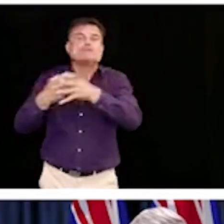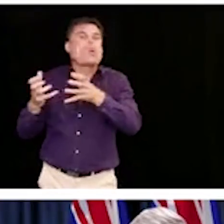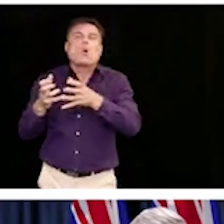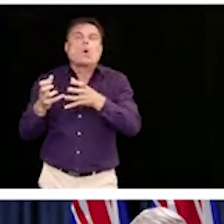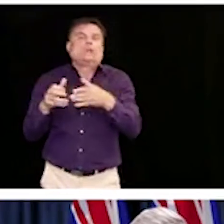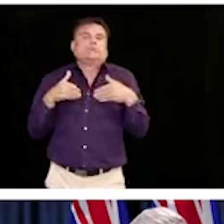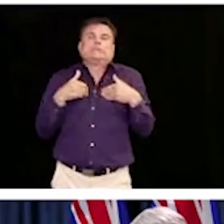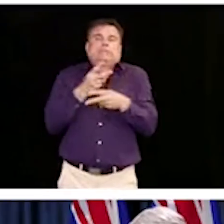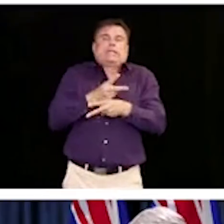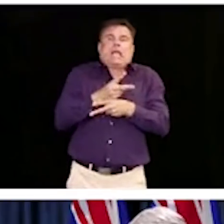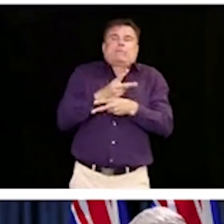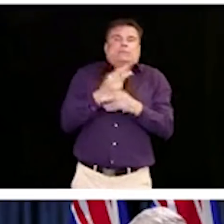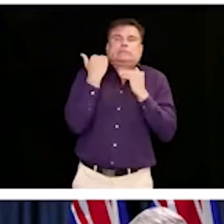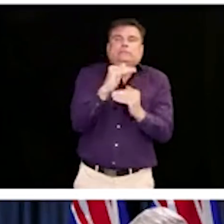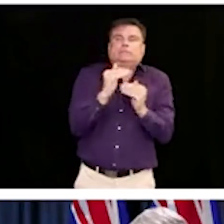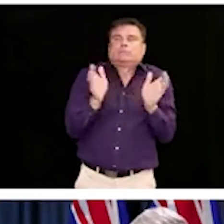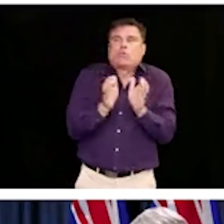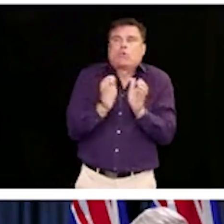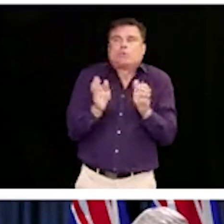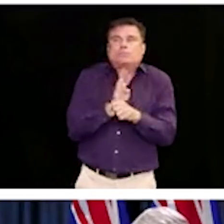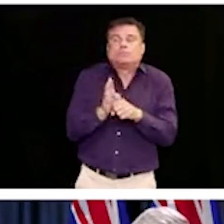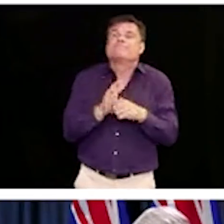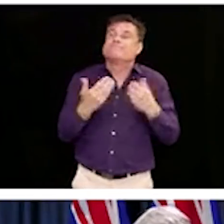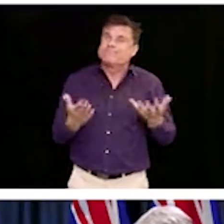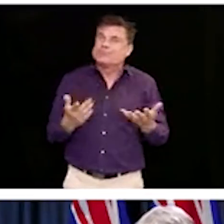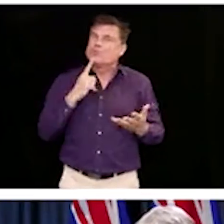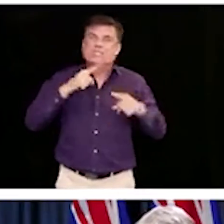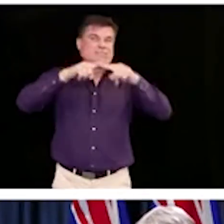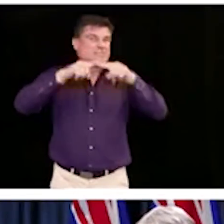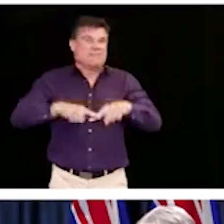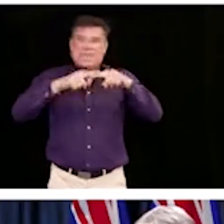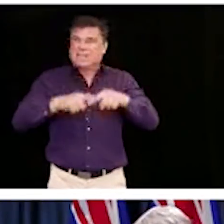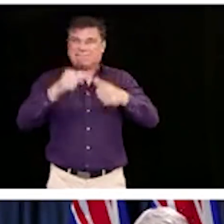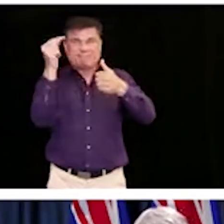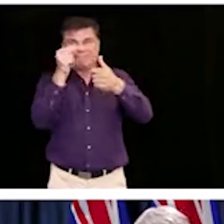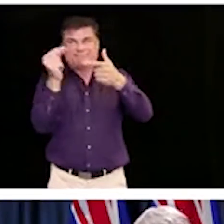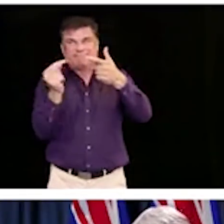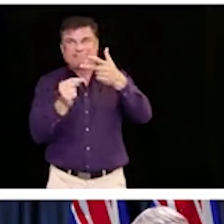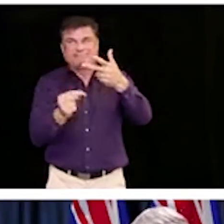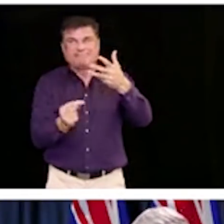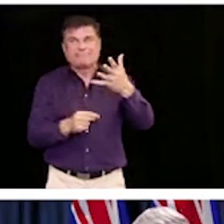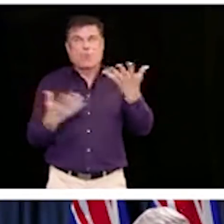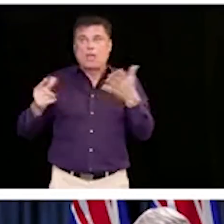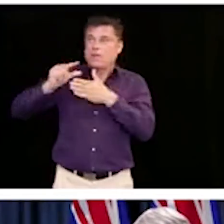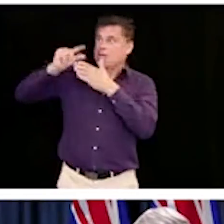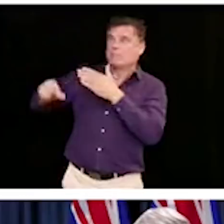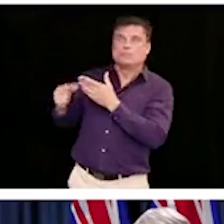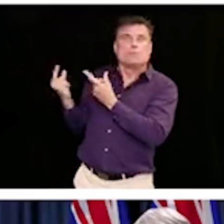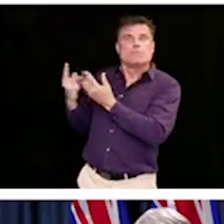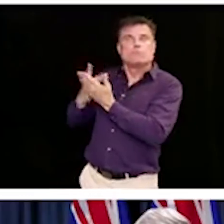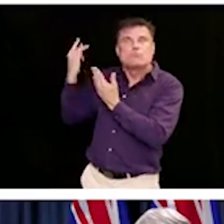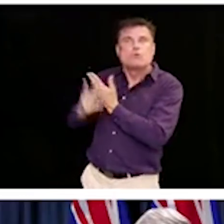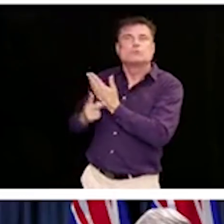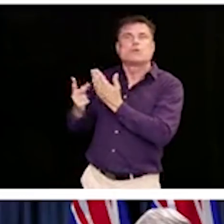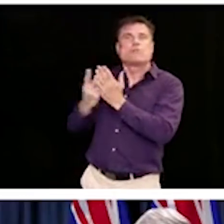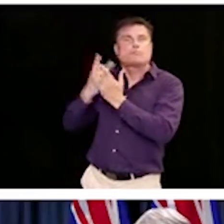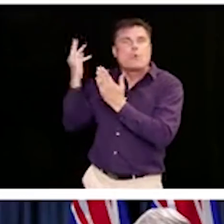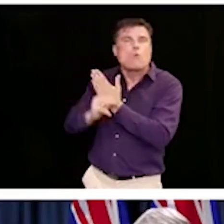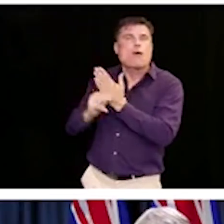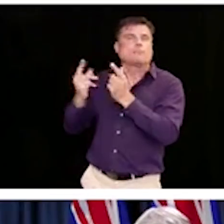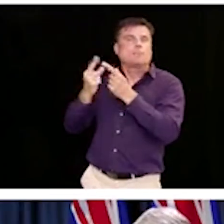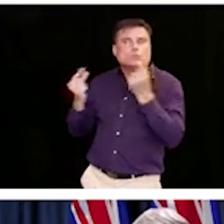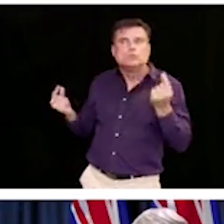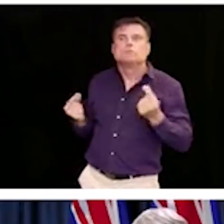adaptations. It's also going to depend on the success of relief measures and supports as those change over the next number of months as